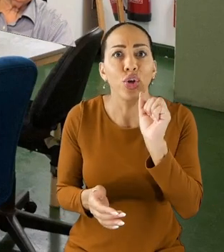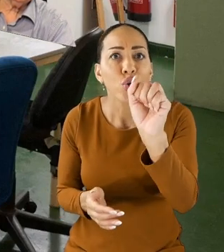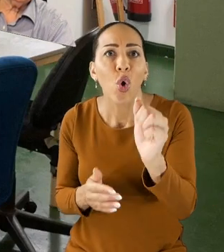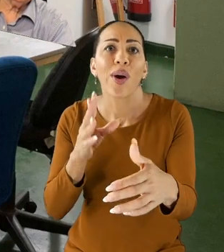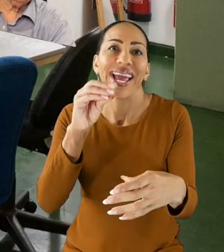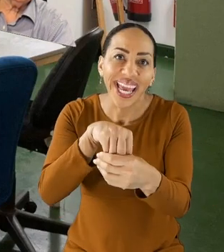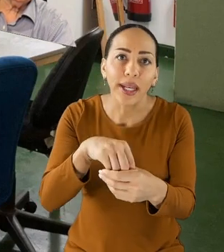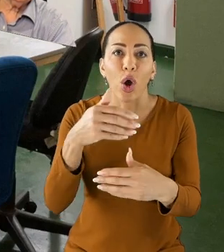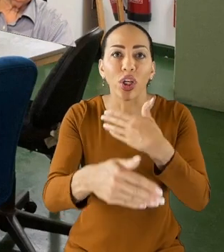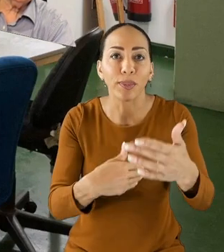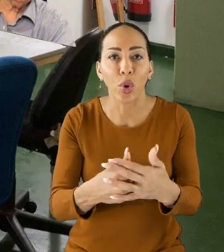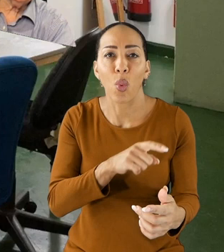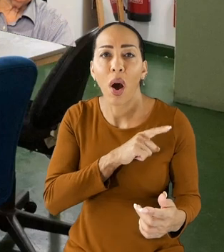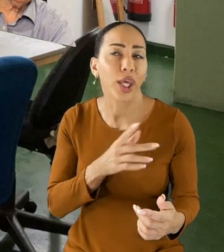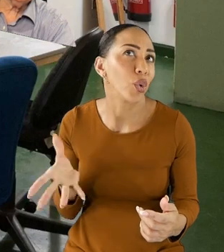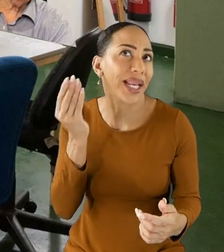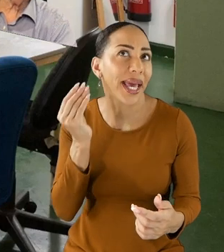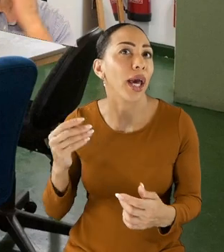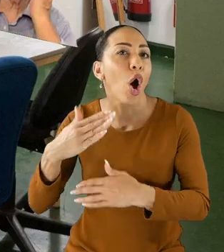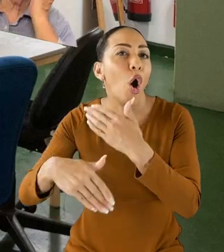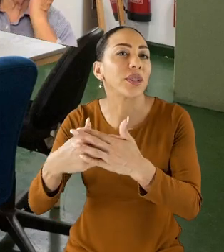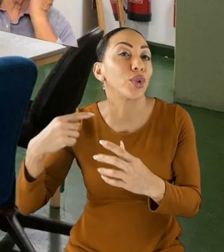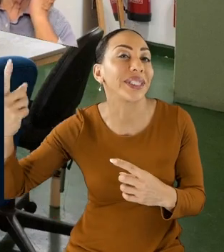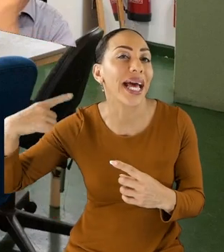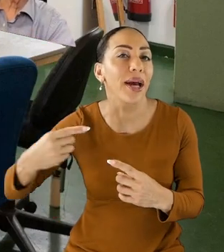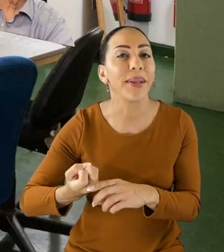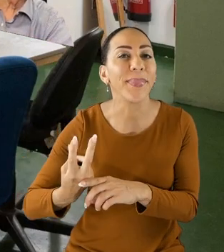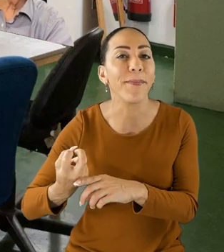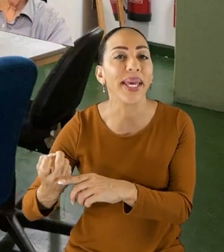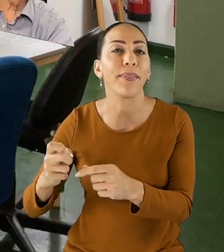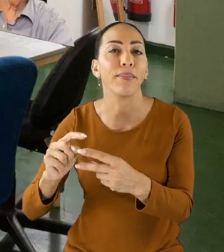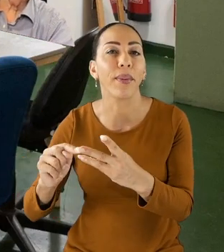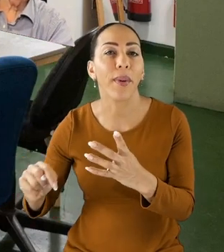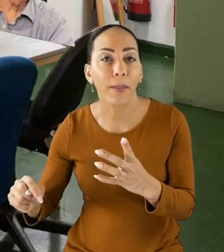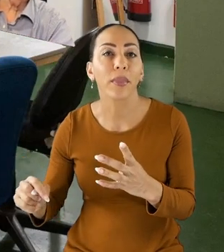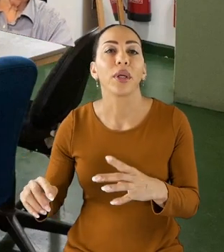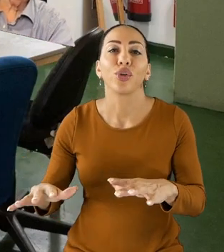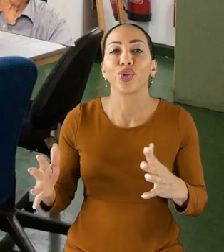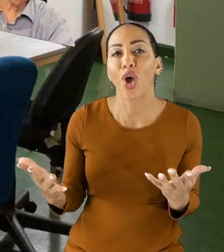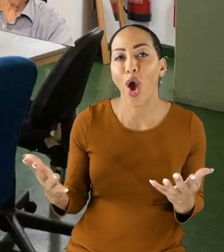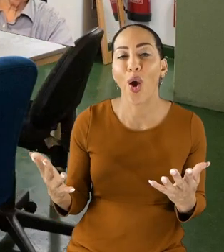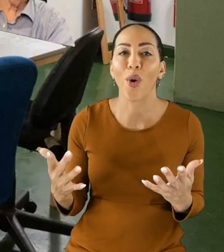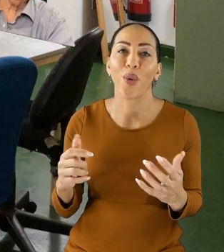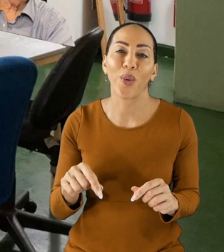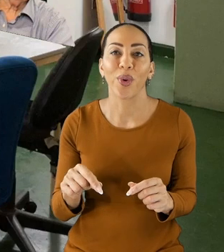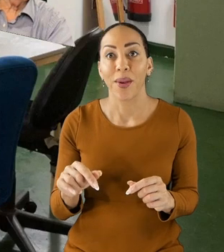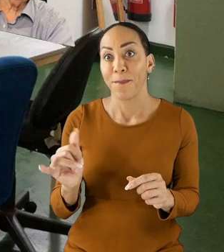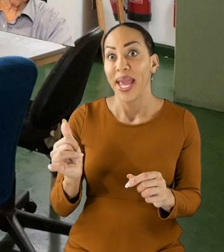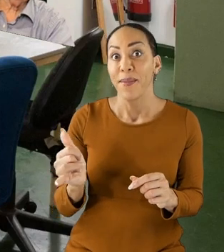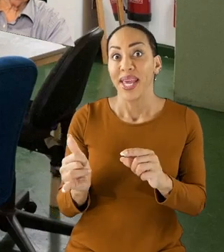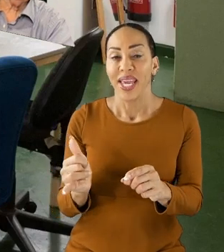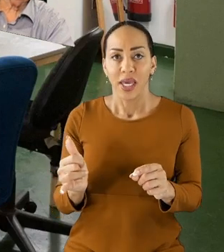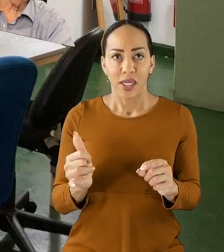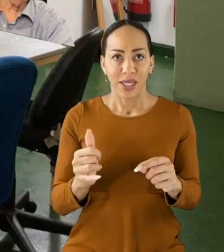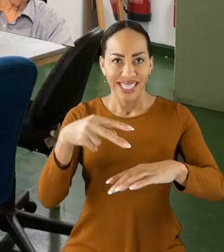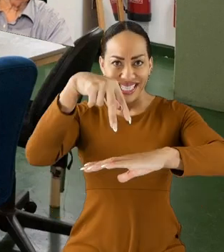you can hear beeping monitors, you can get that sense. But if we've got what's happening on stage being very